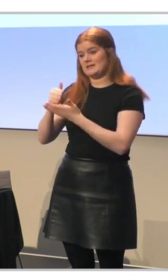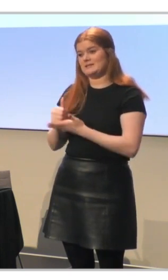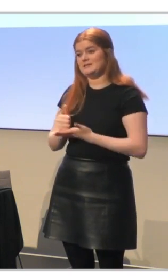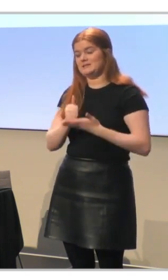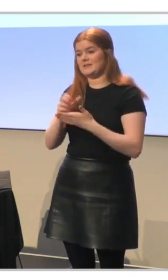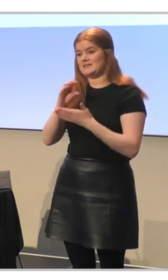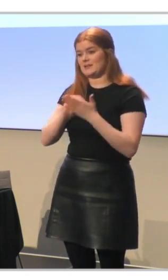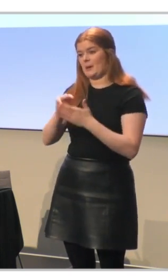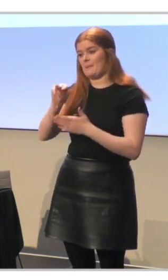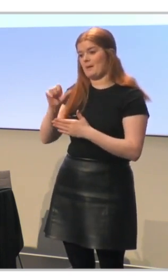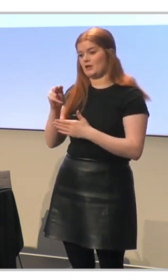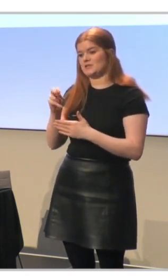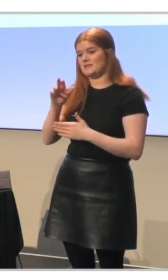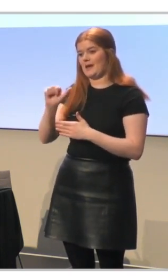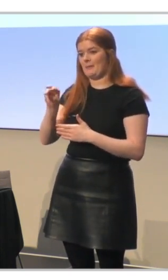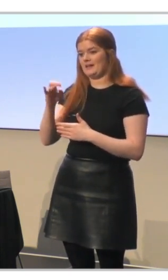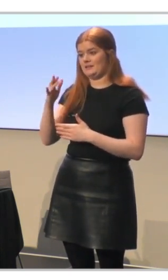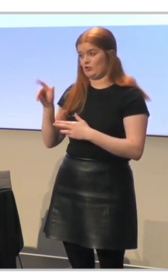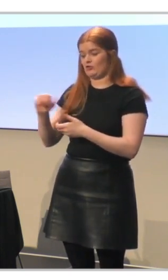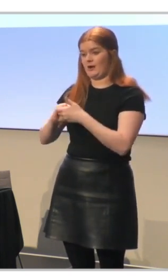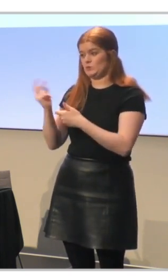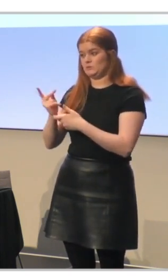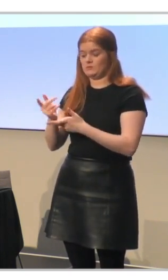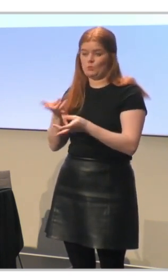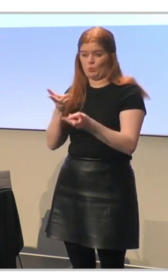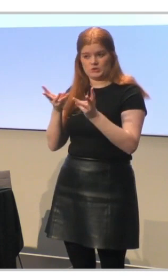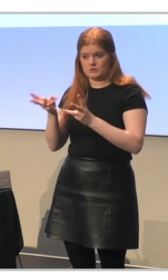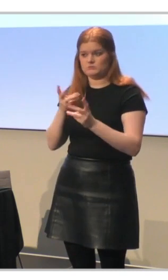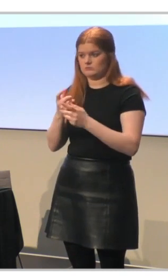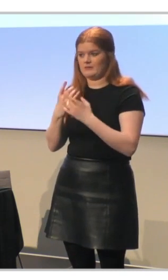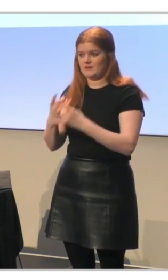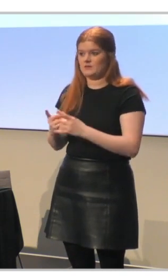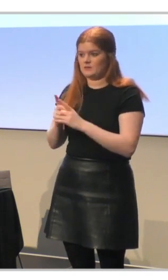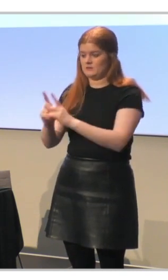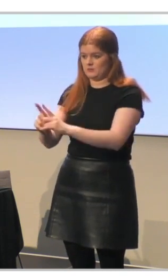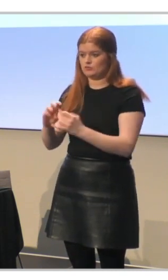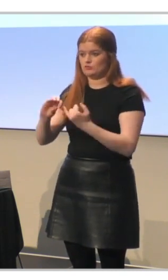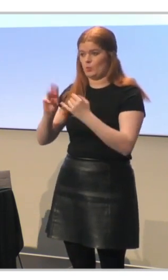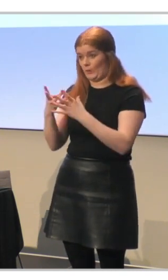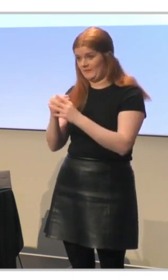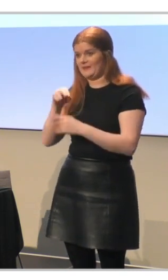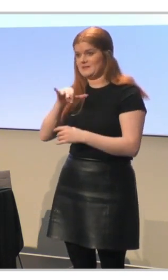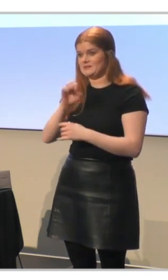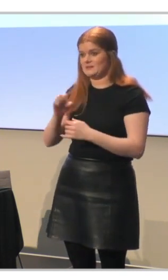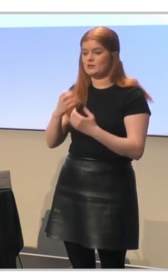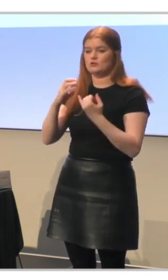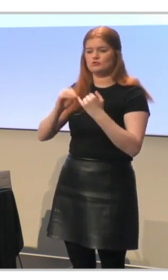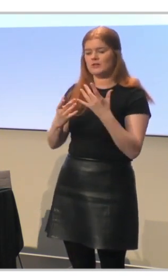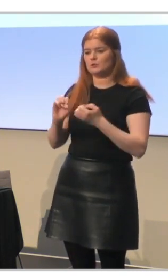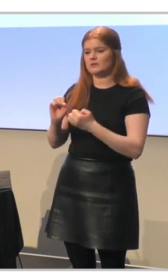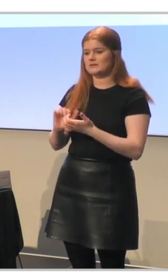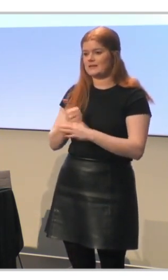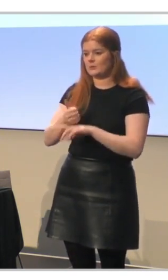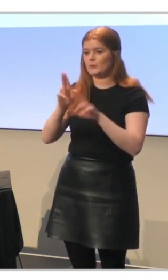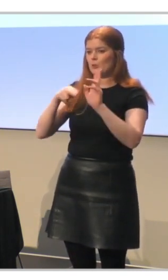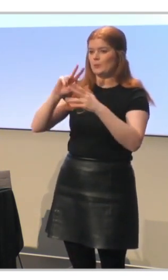Mannion, her colleague Hubert Loftus, who've been working very closely with the NCAC in terms of introducing a number of strategic